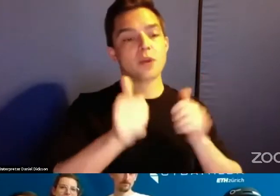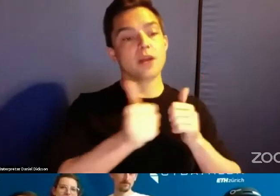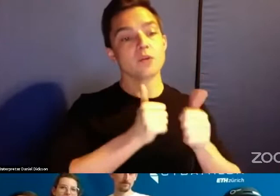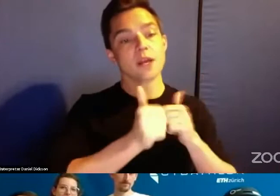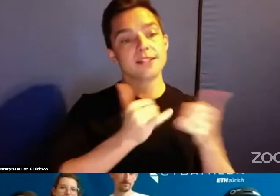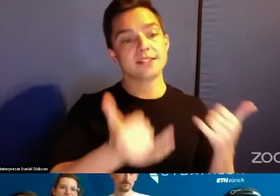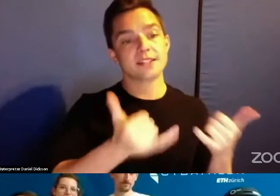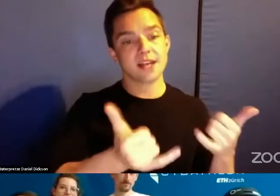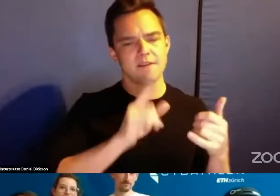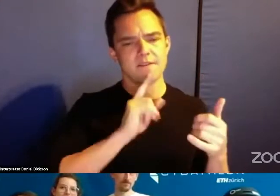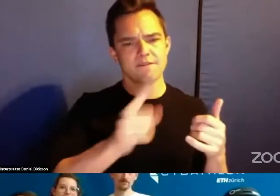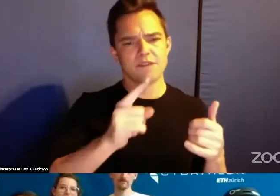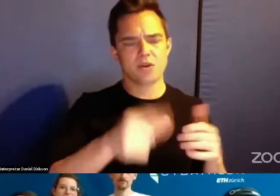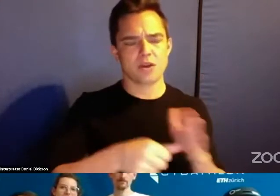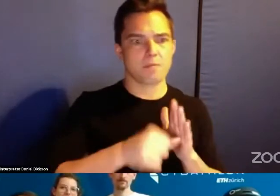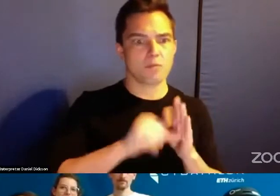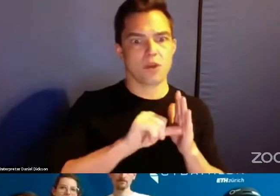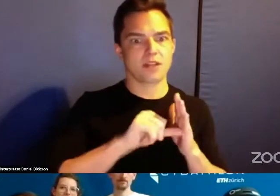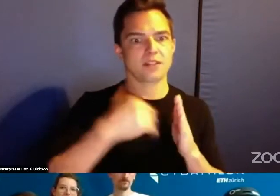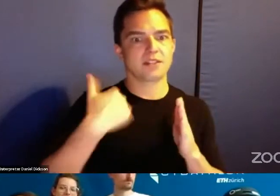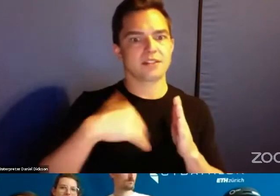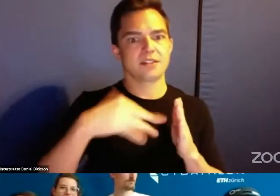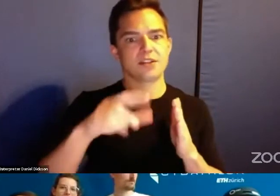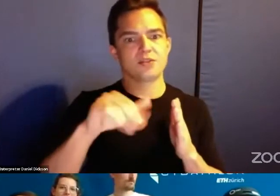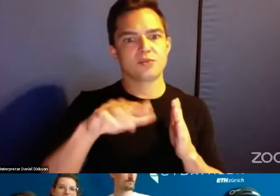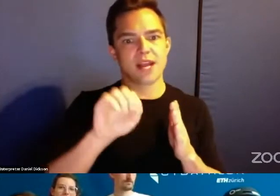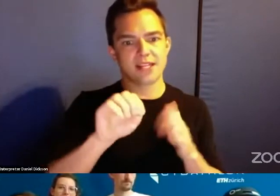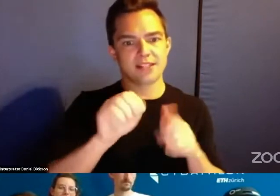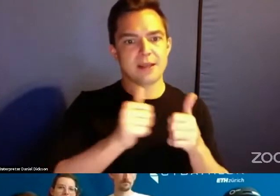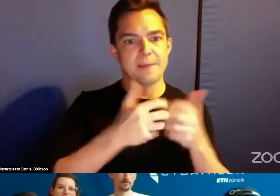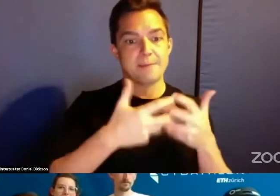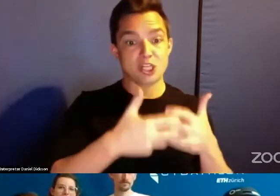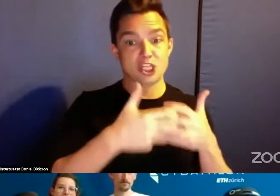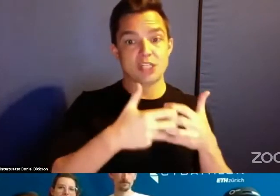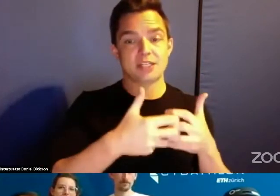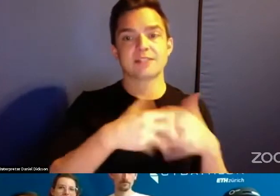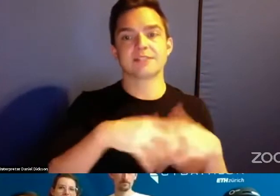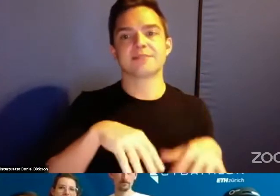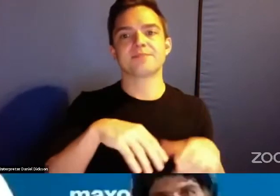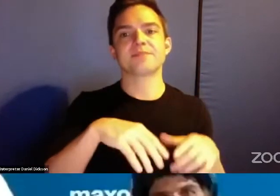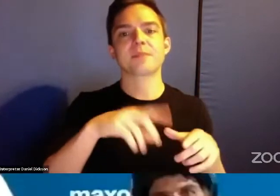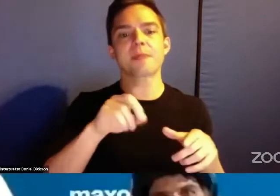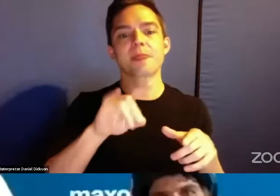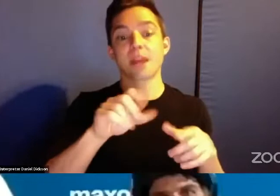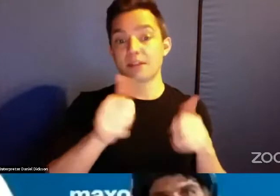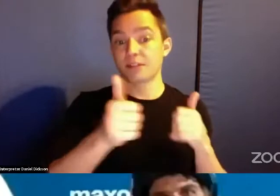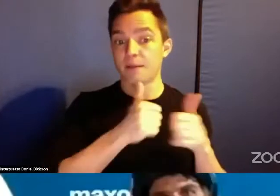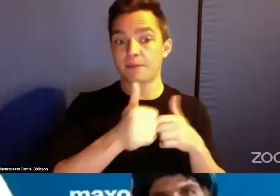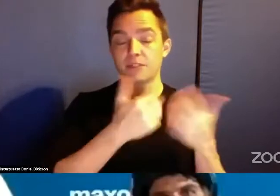race machine. Did the competition go the way you expected today?